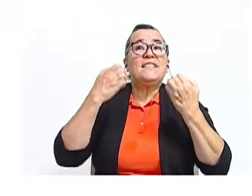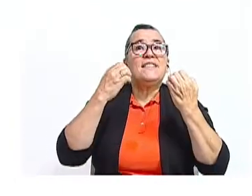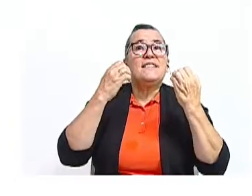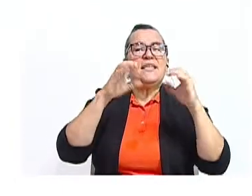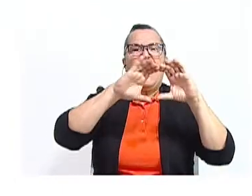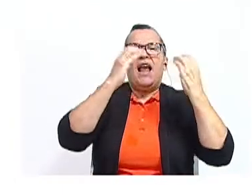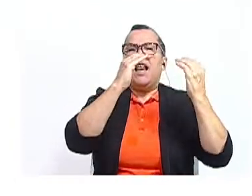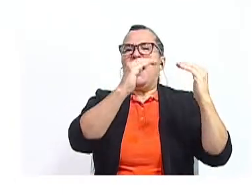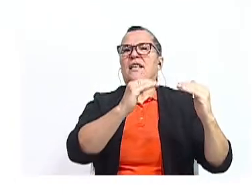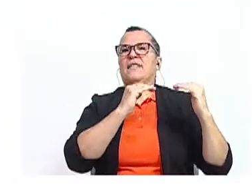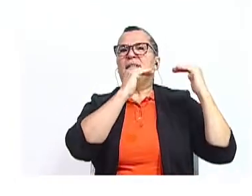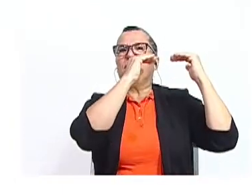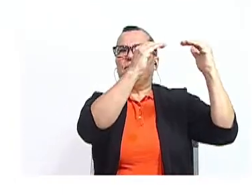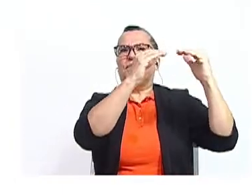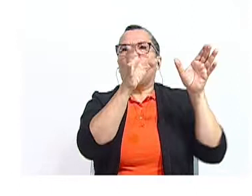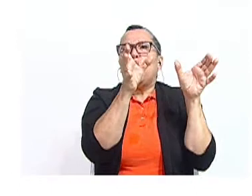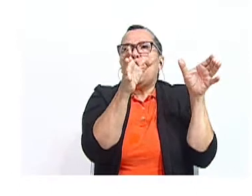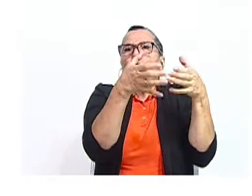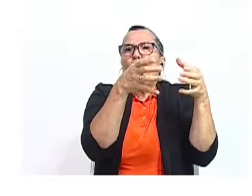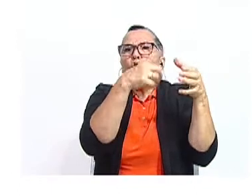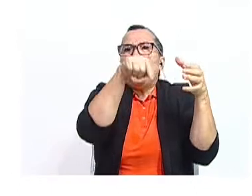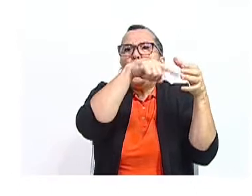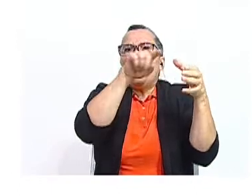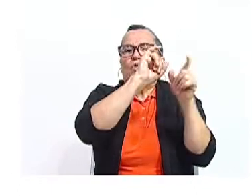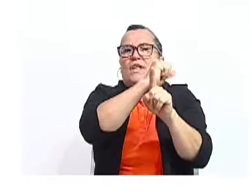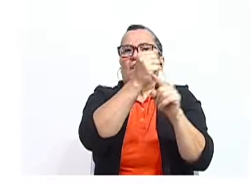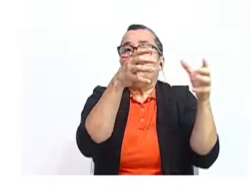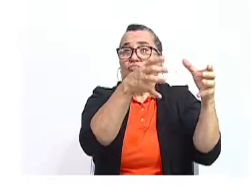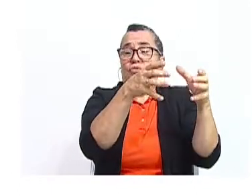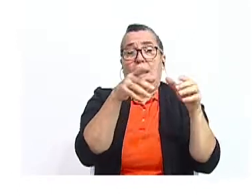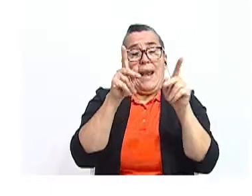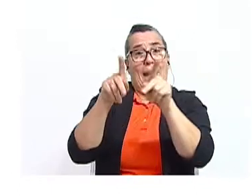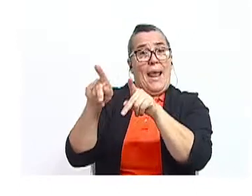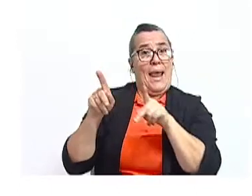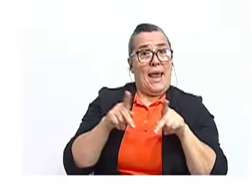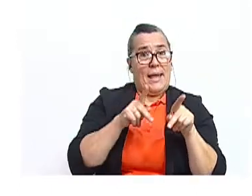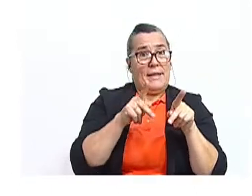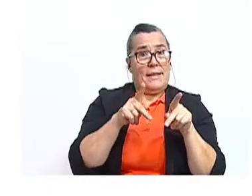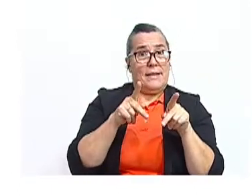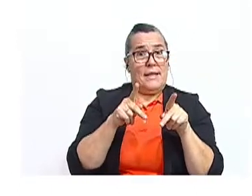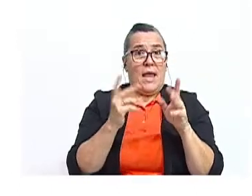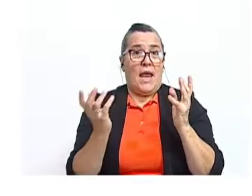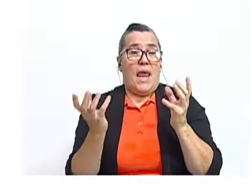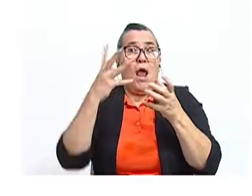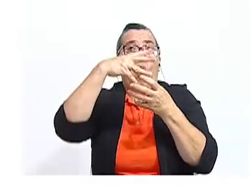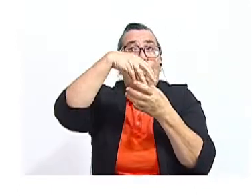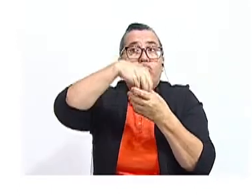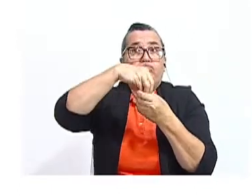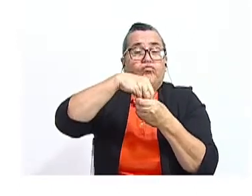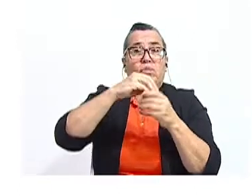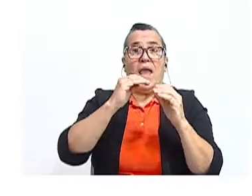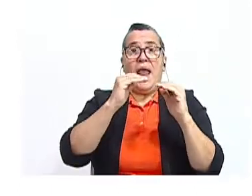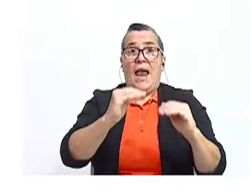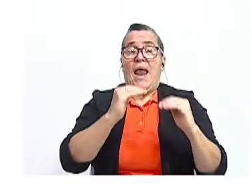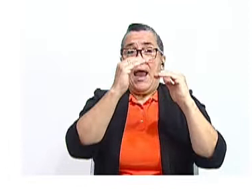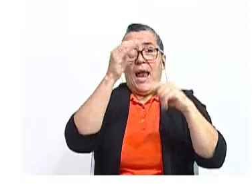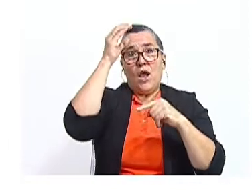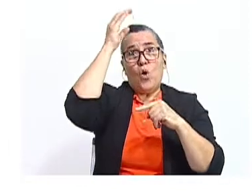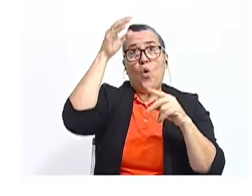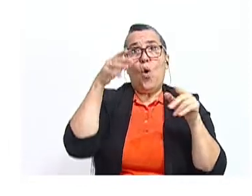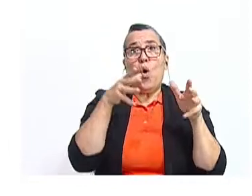highest class segments of a society. People often associate high culture